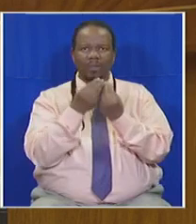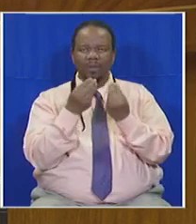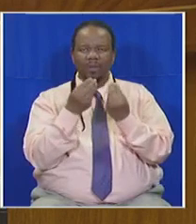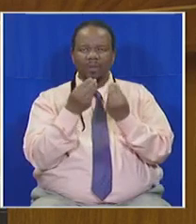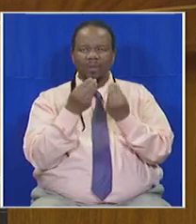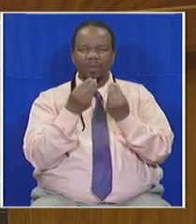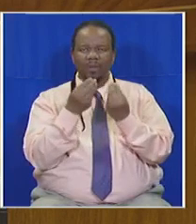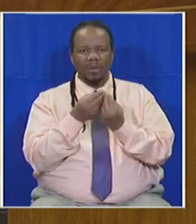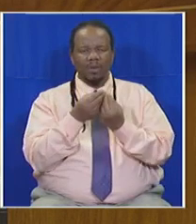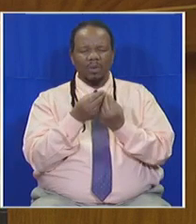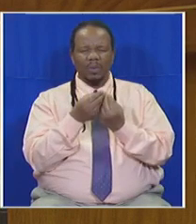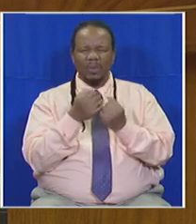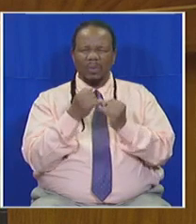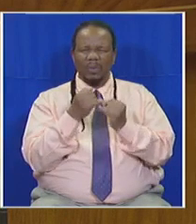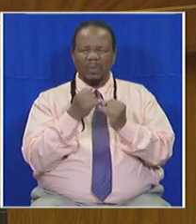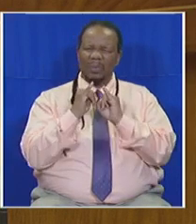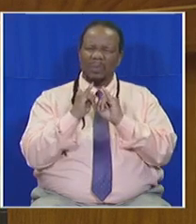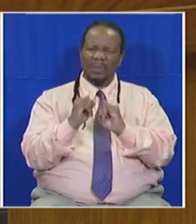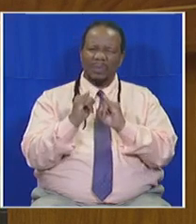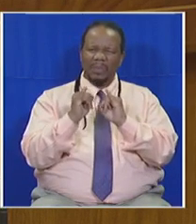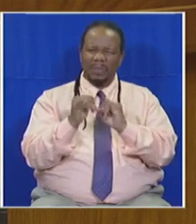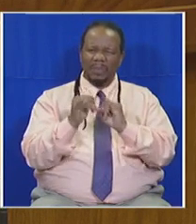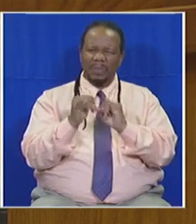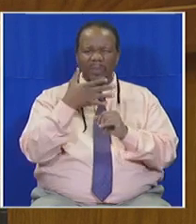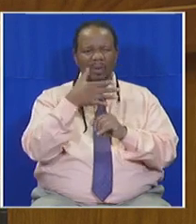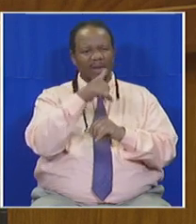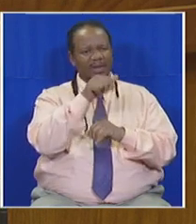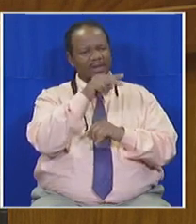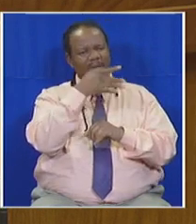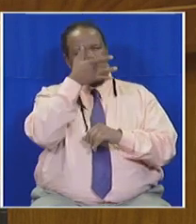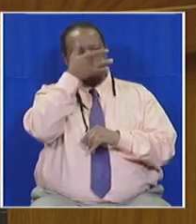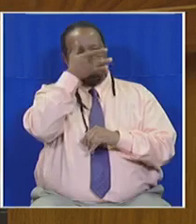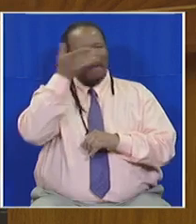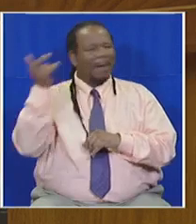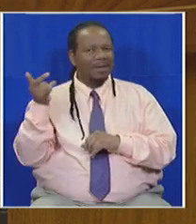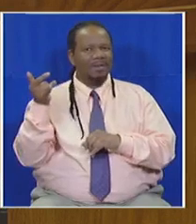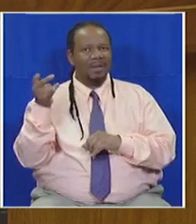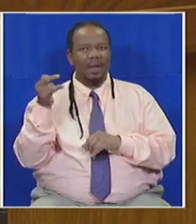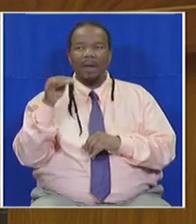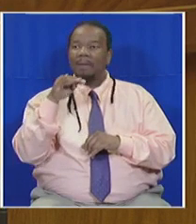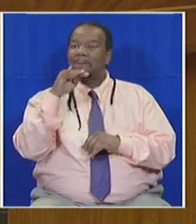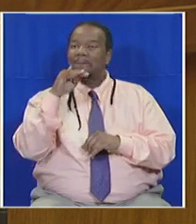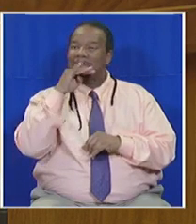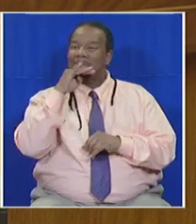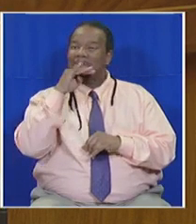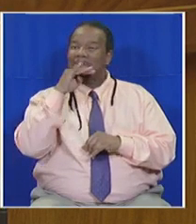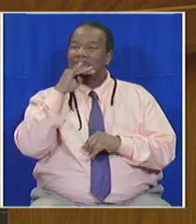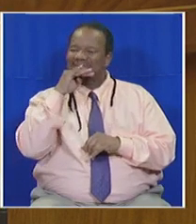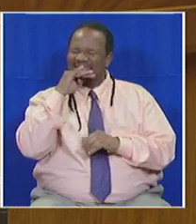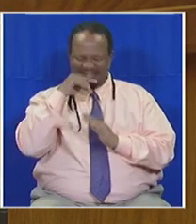hatred for the ANC, and I'm talking real about deep ingrained